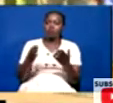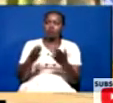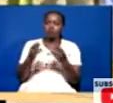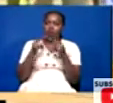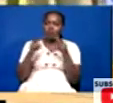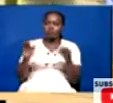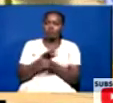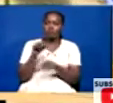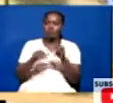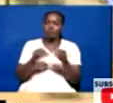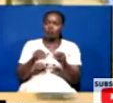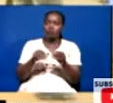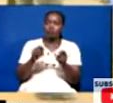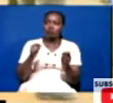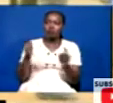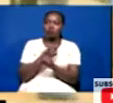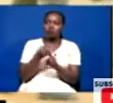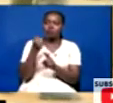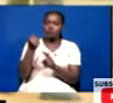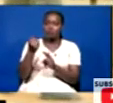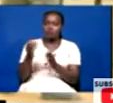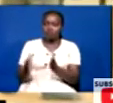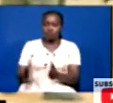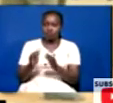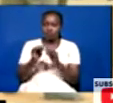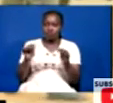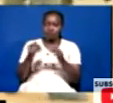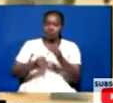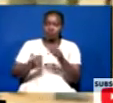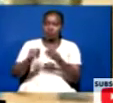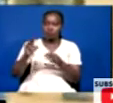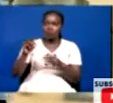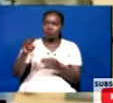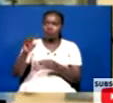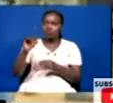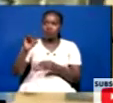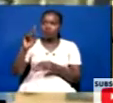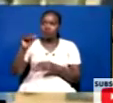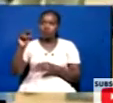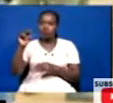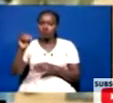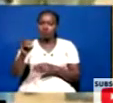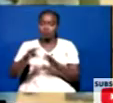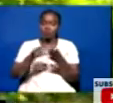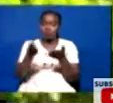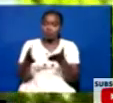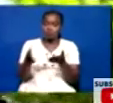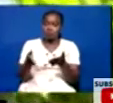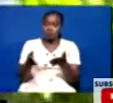turns chaotic after five ballot boxes from South Mugirango were found in this particular tallying center.